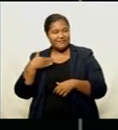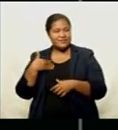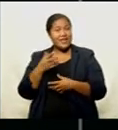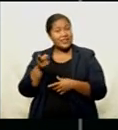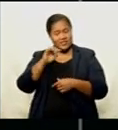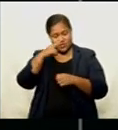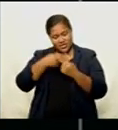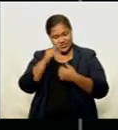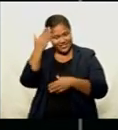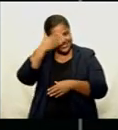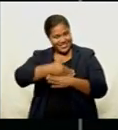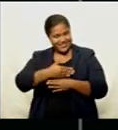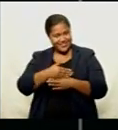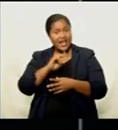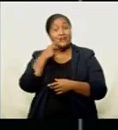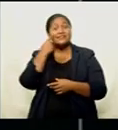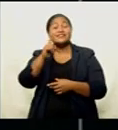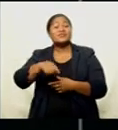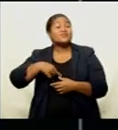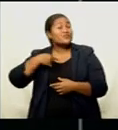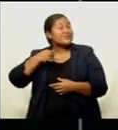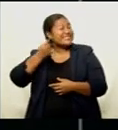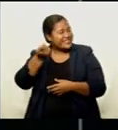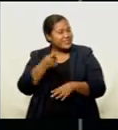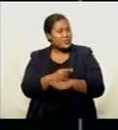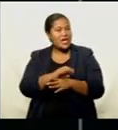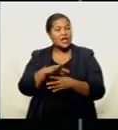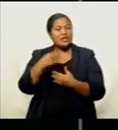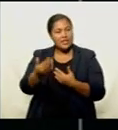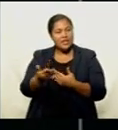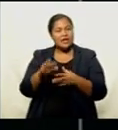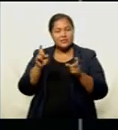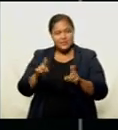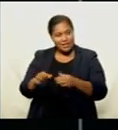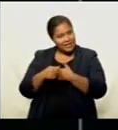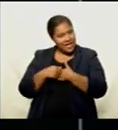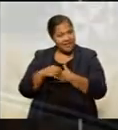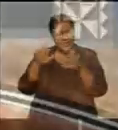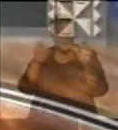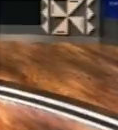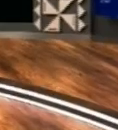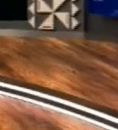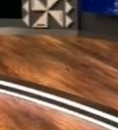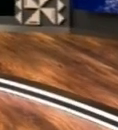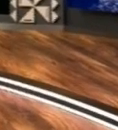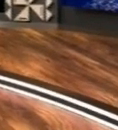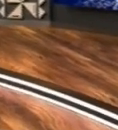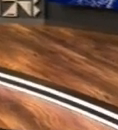That's your news this evening. I'll see you again next week. Until then, stay safe. Odemanda.